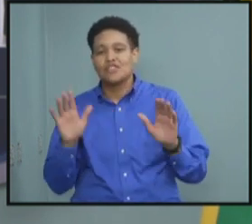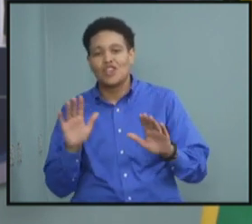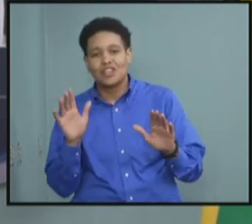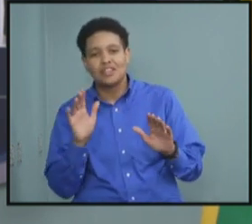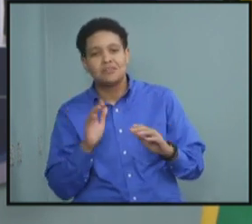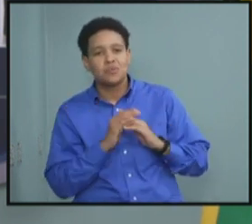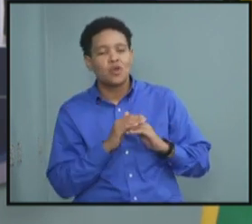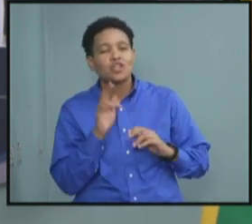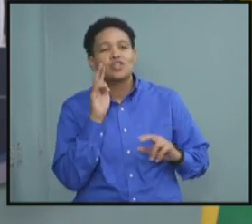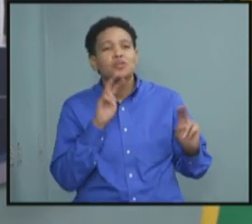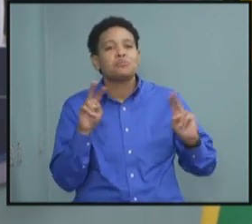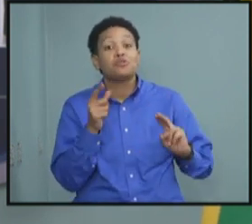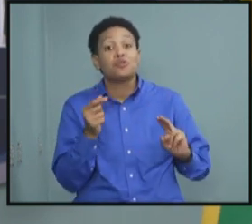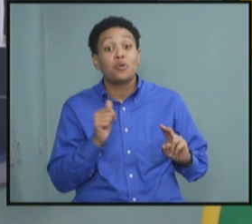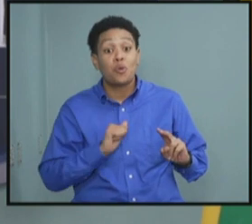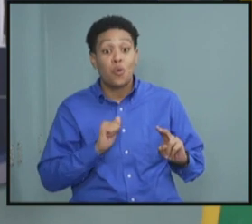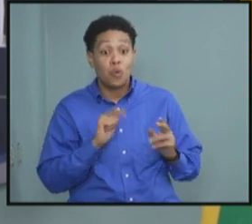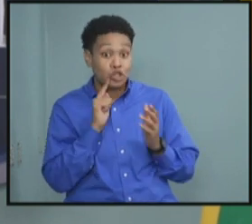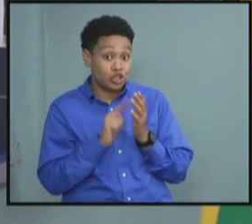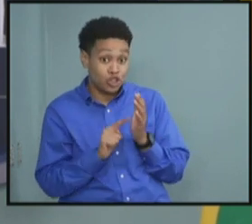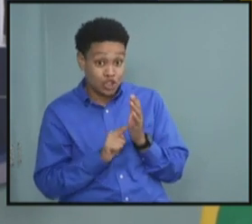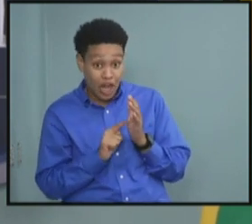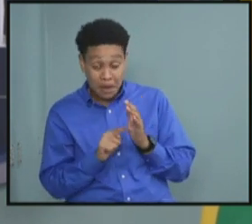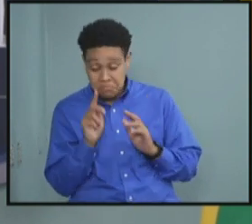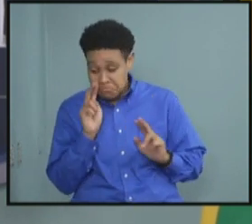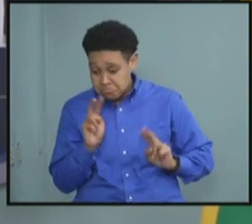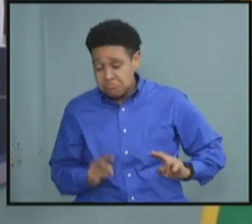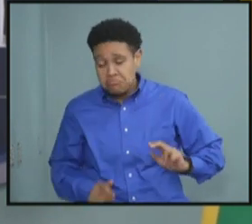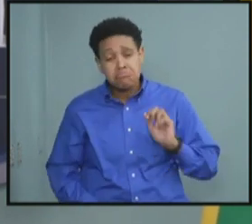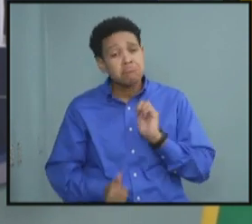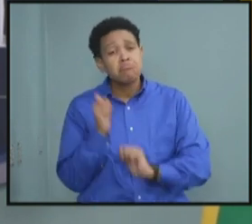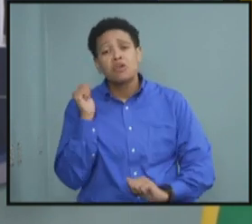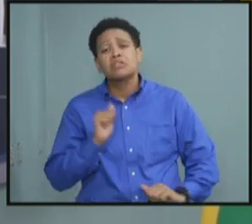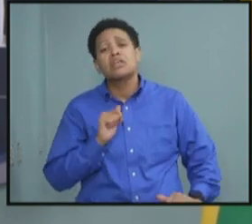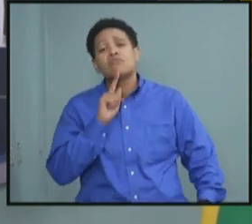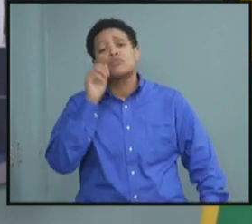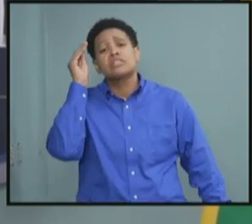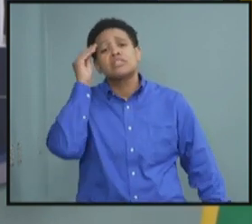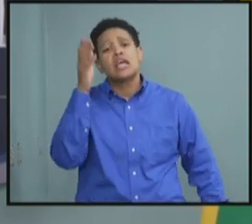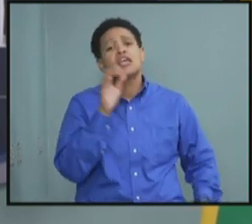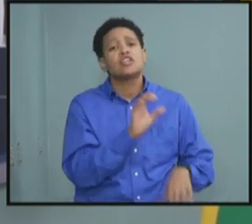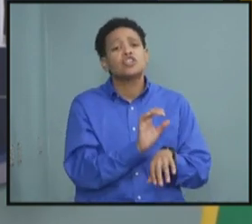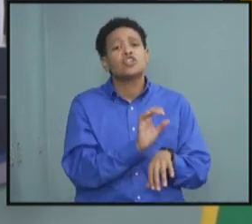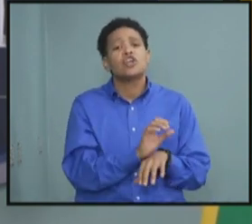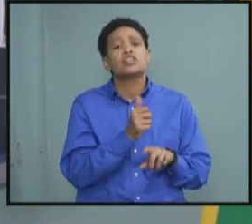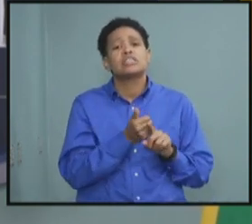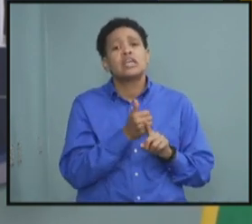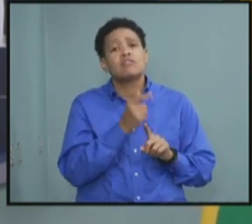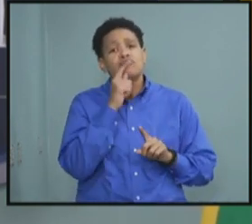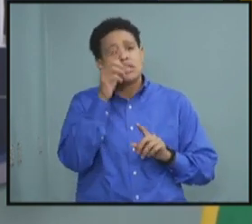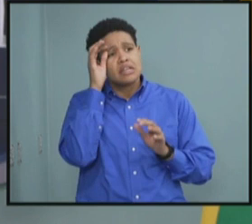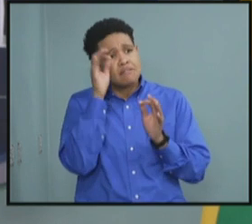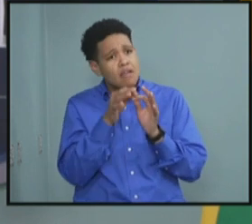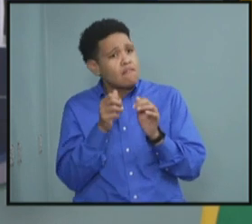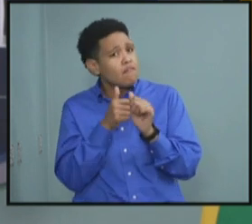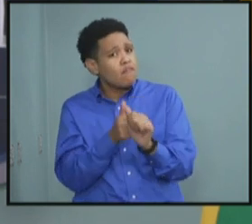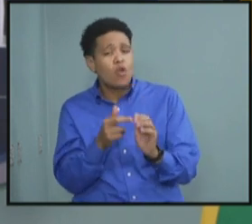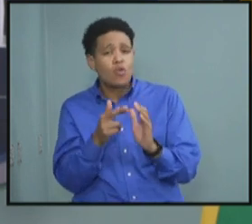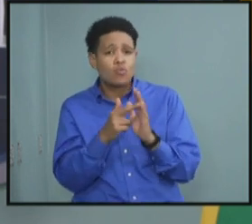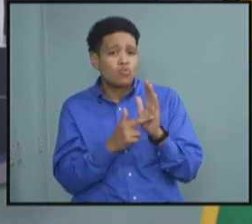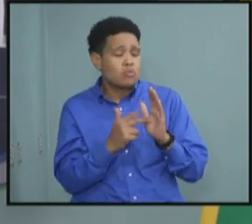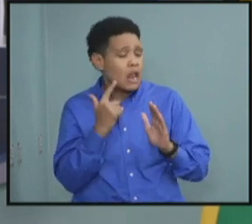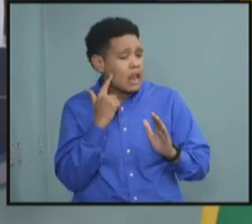did my own checks, and by and large, I would say that the churches were faithful to the rules. They